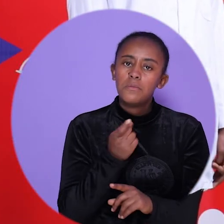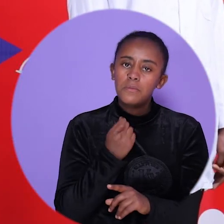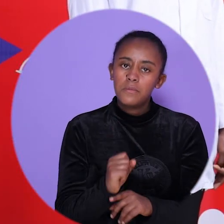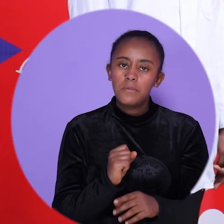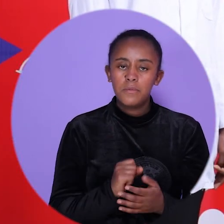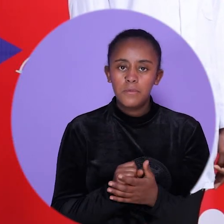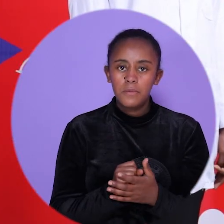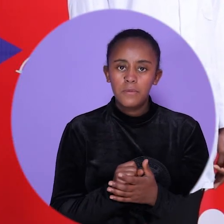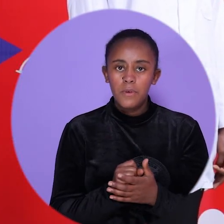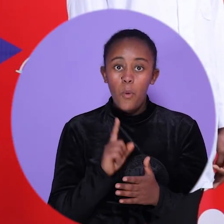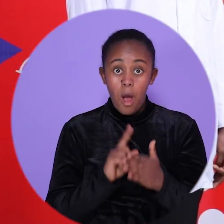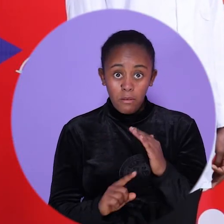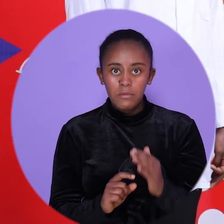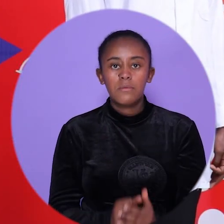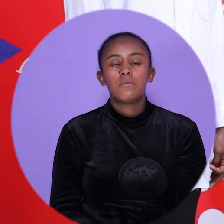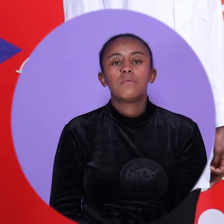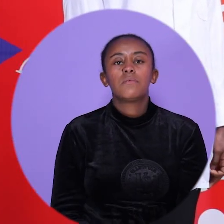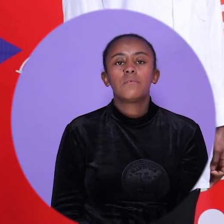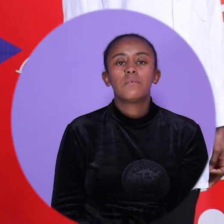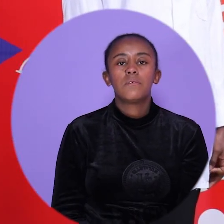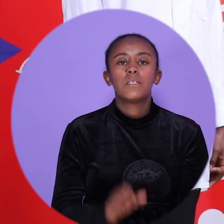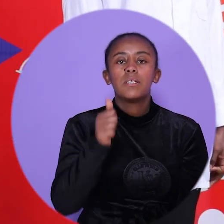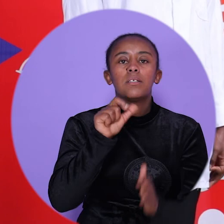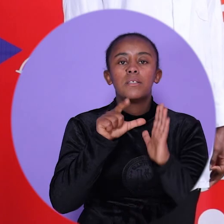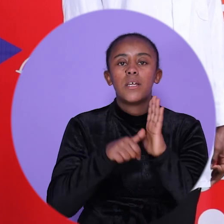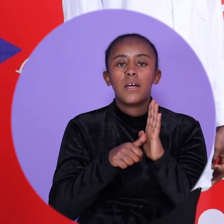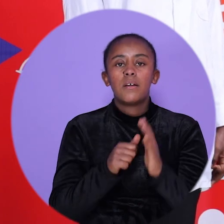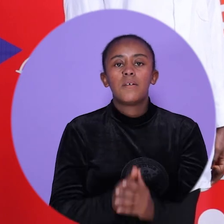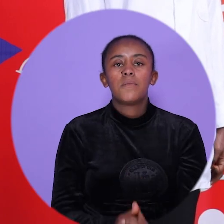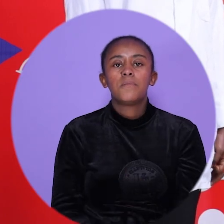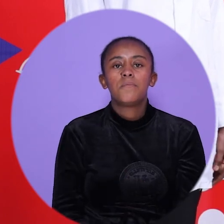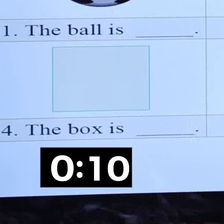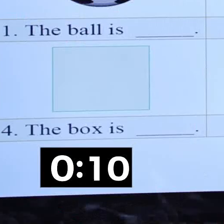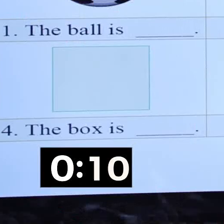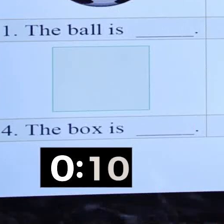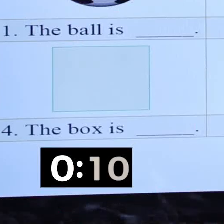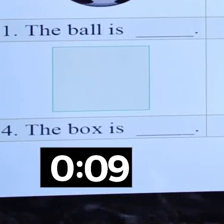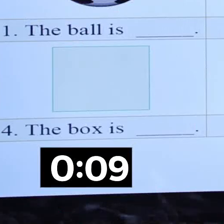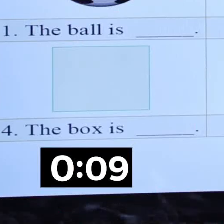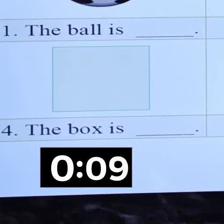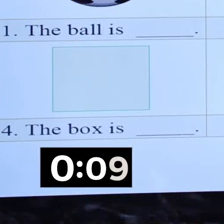question? Student, I give you 10 seconds, try to do this question.